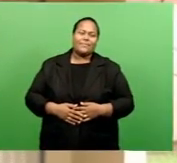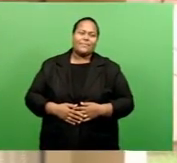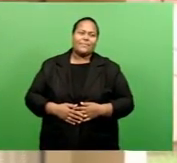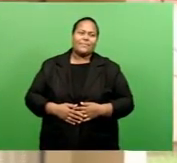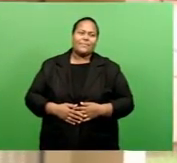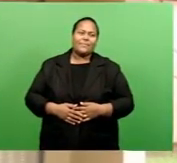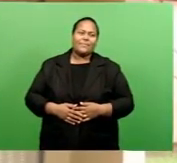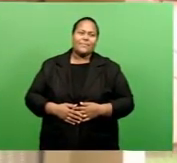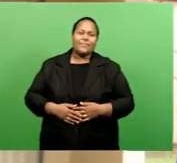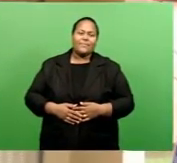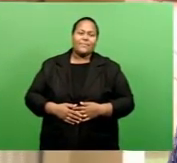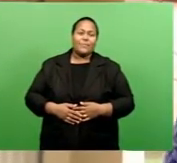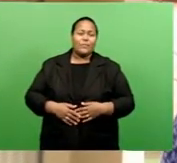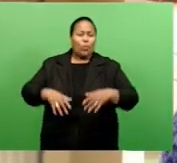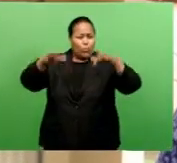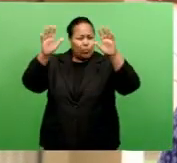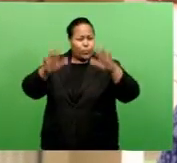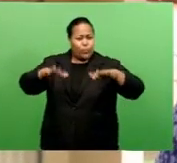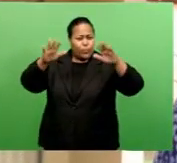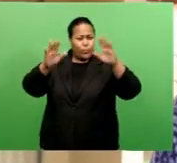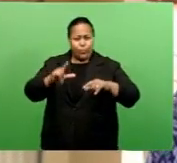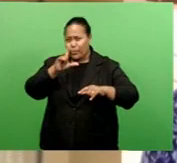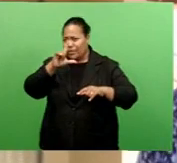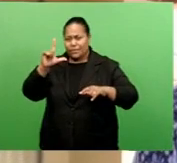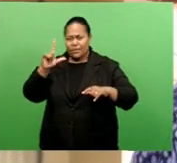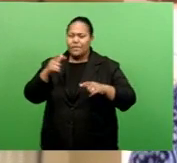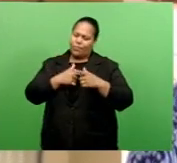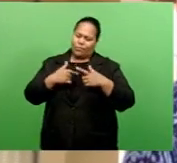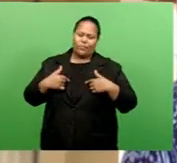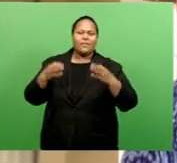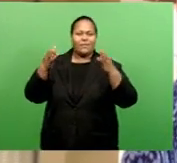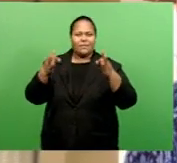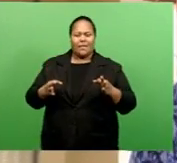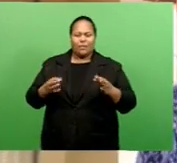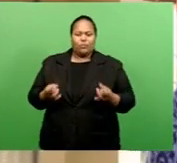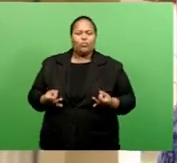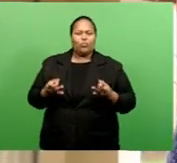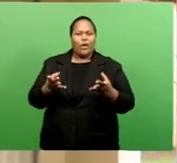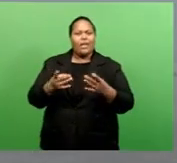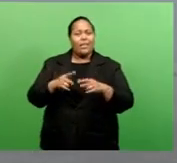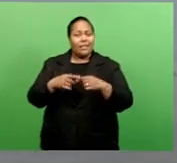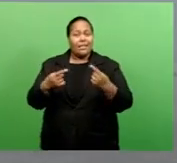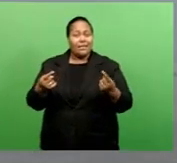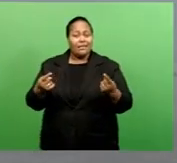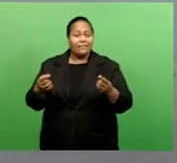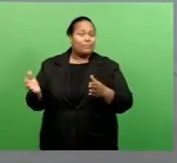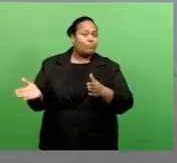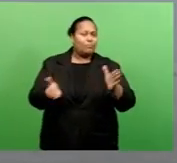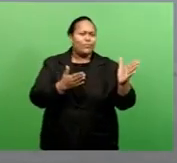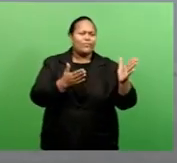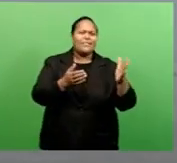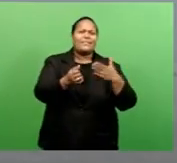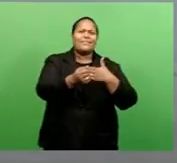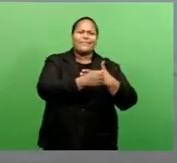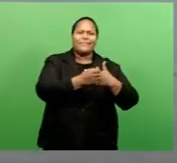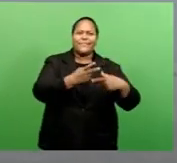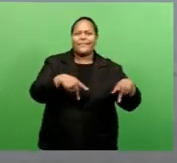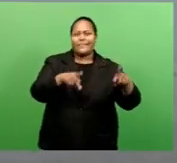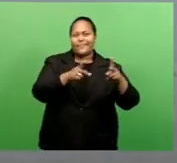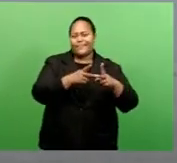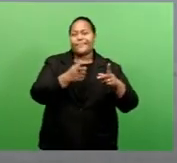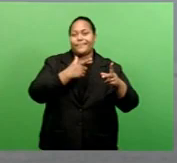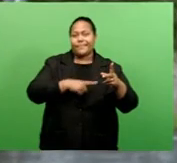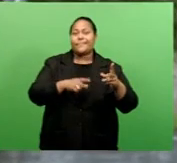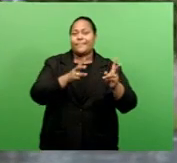Rain was really heavy from yesterday, so we decided to get our things ready and move to a safer place because our village